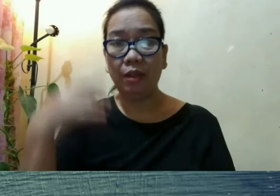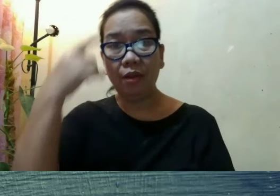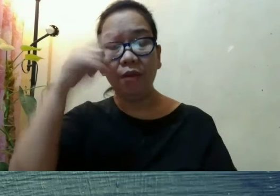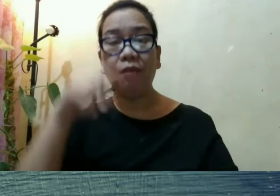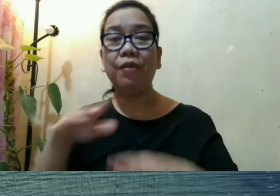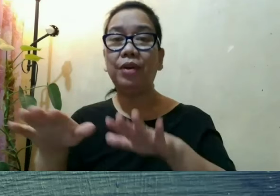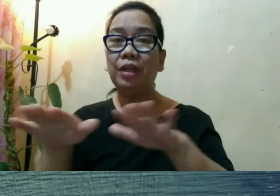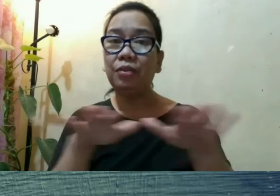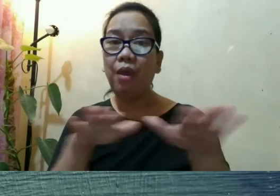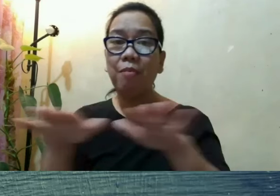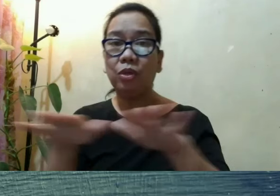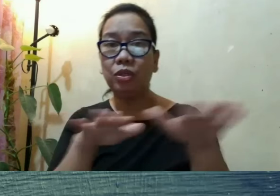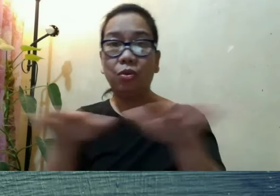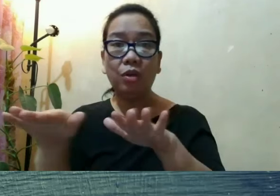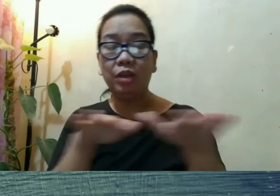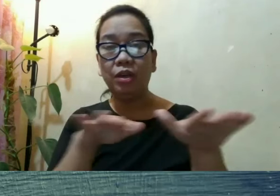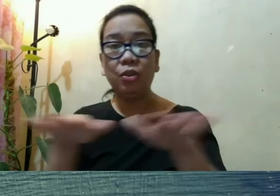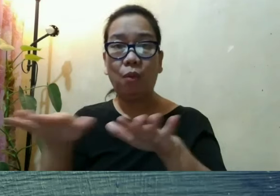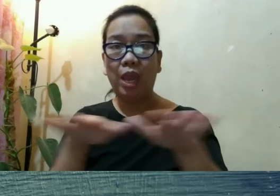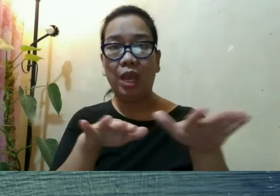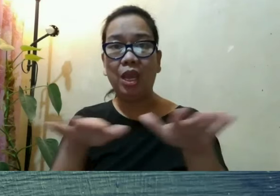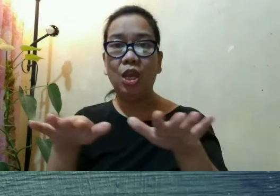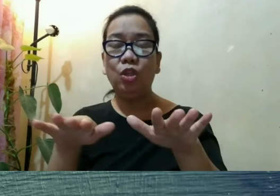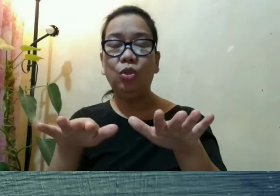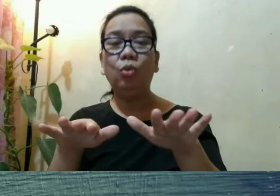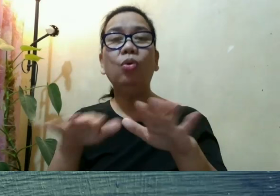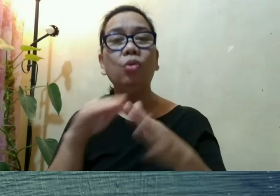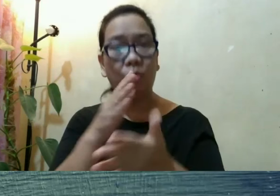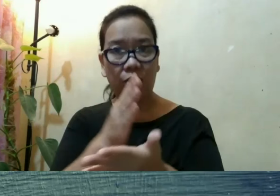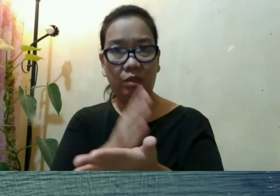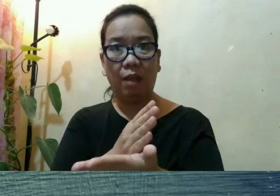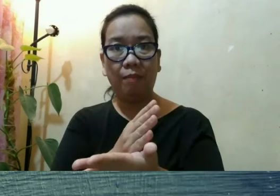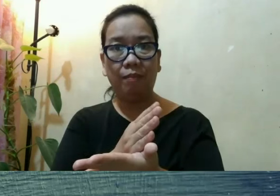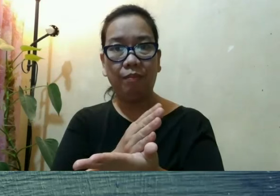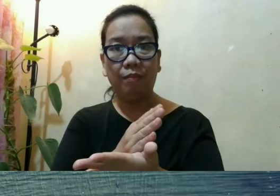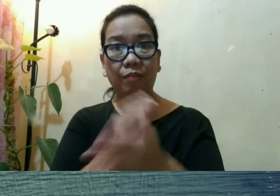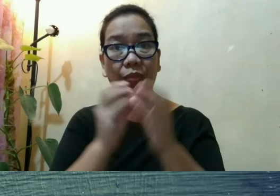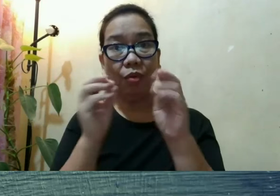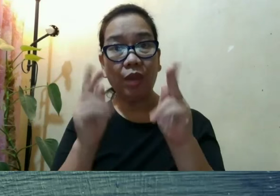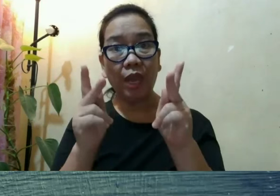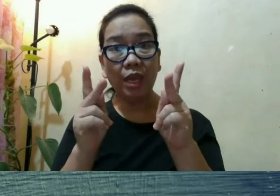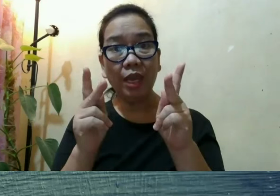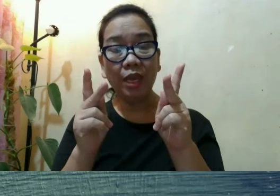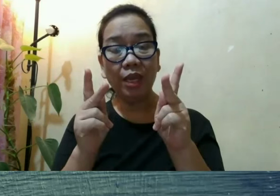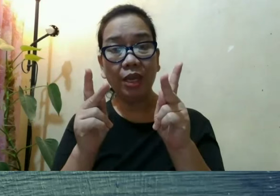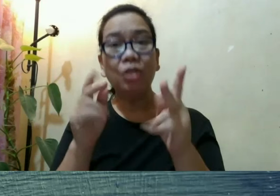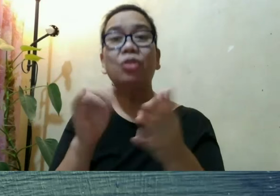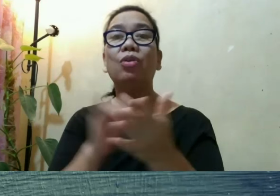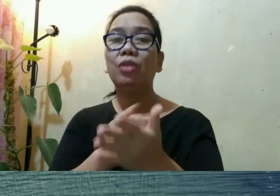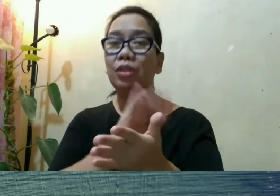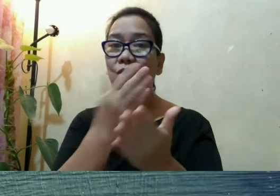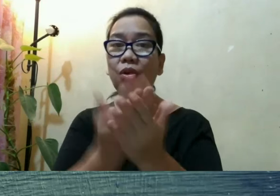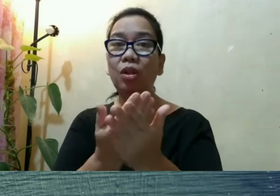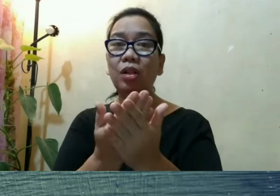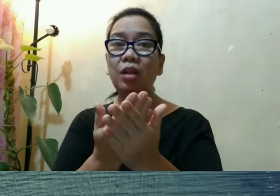wait for the tremors or the earthquake to stop. Okay,